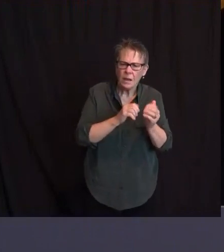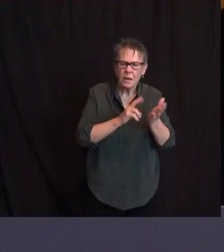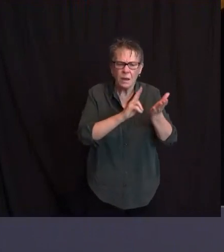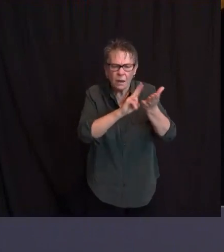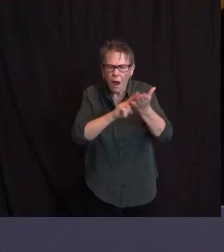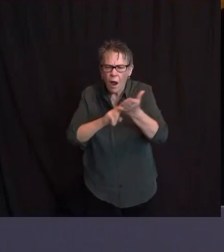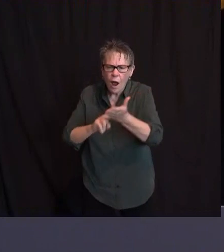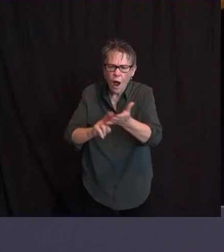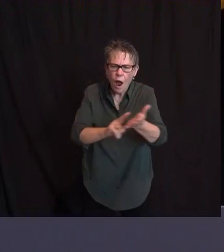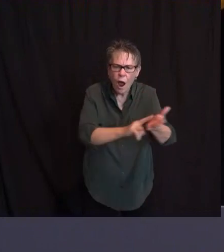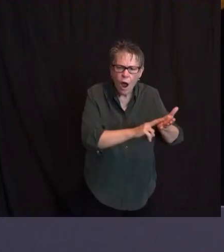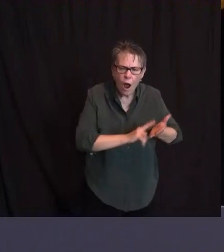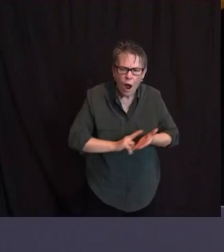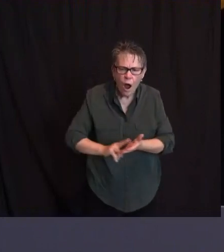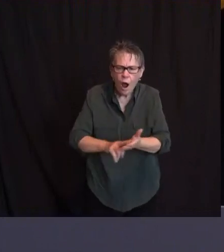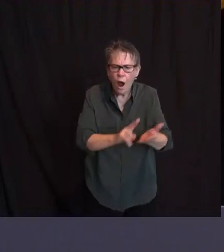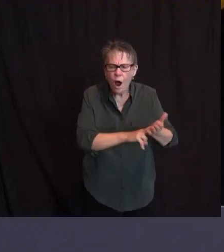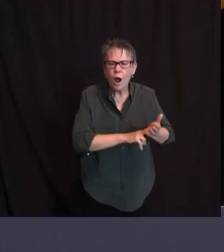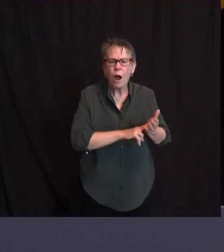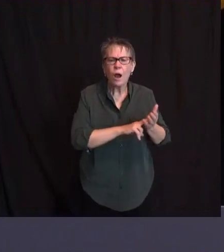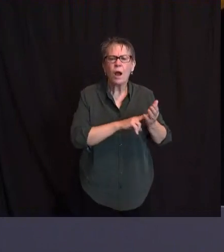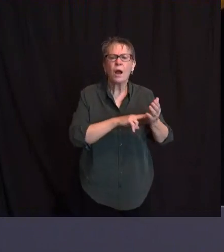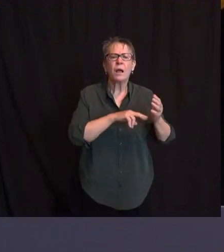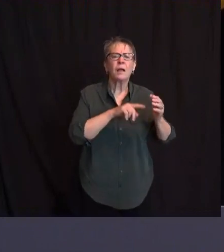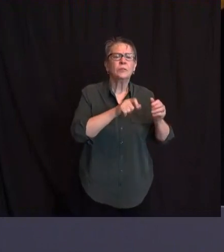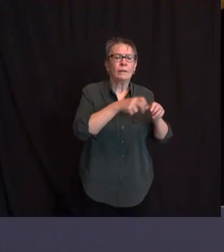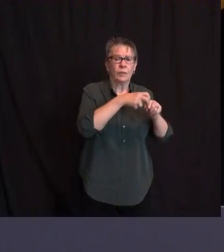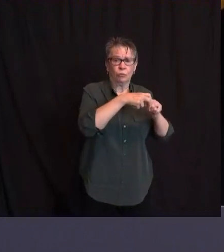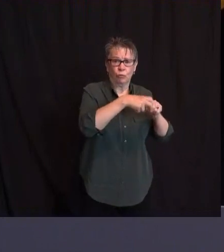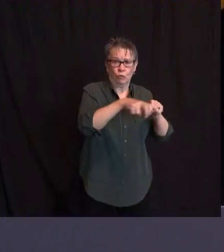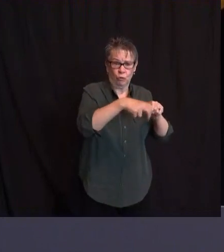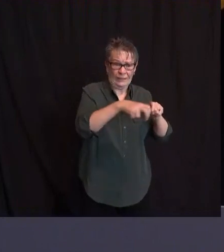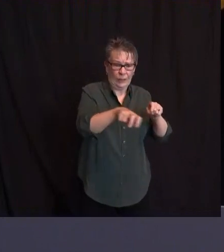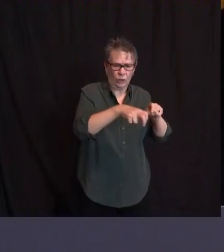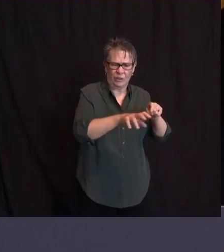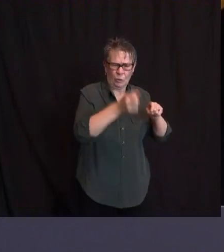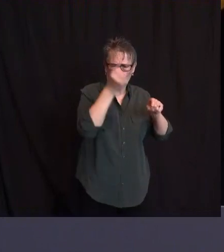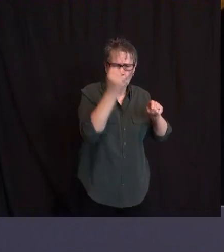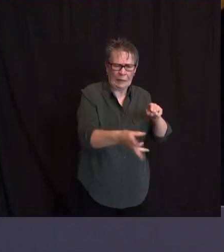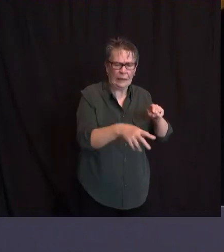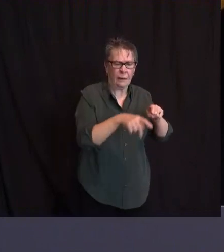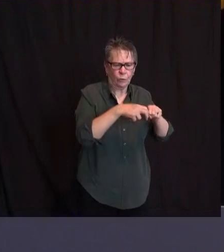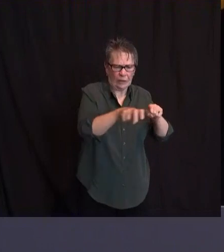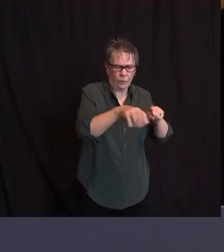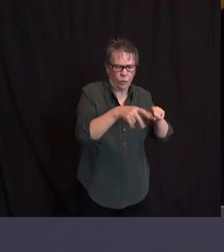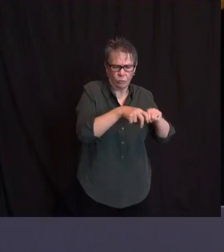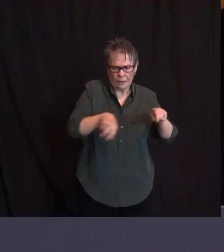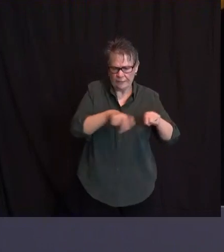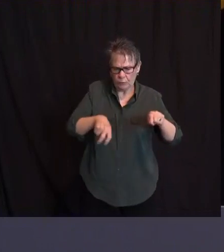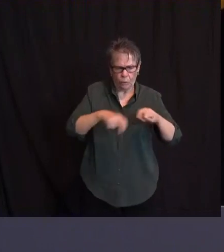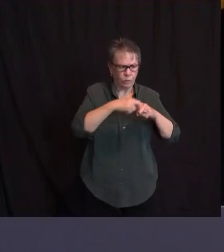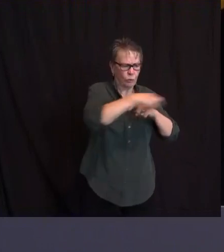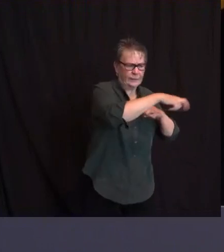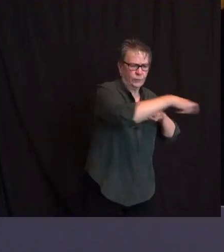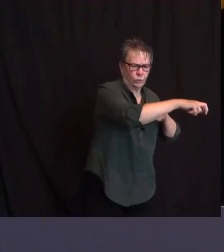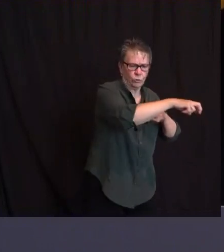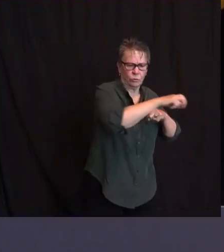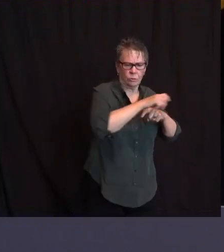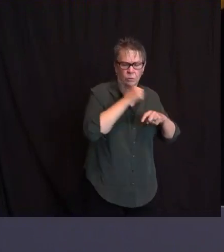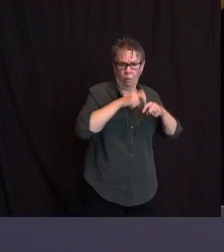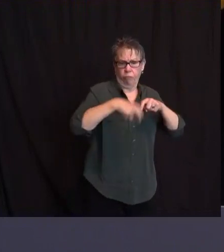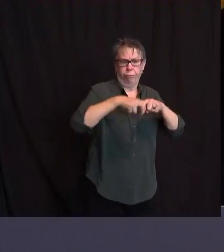of individuals. We know that any movement of this population will be disruptive, so we're hoping that this planning can be implemented with